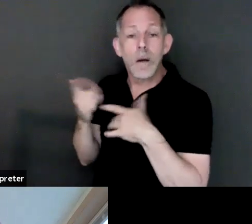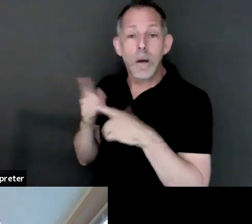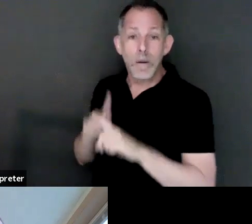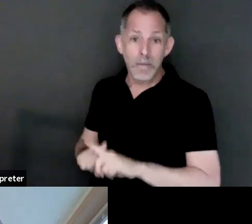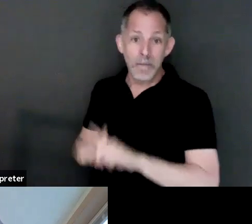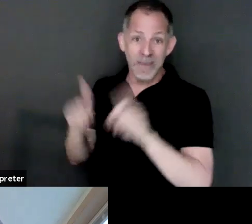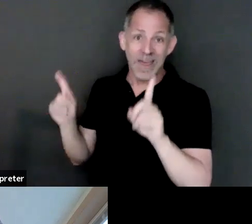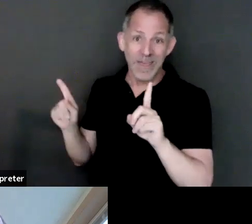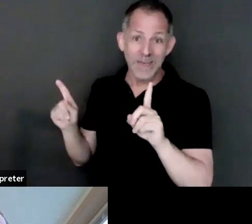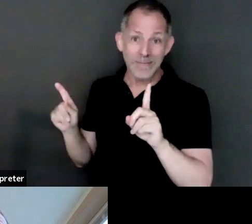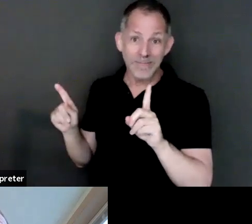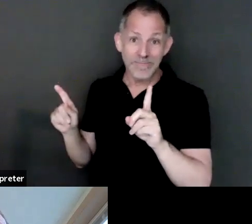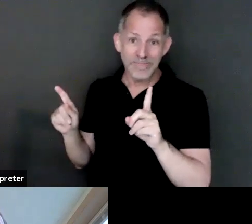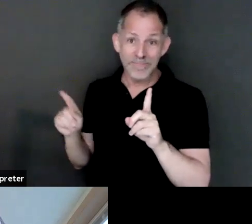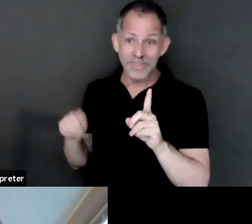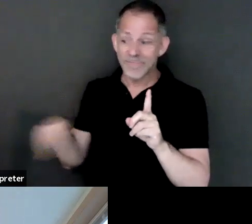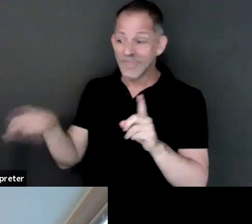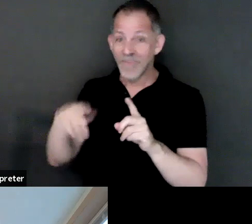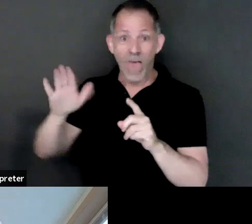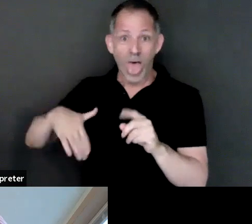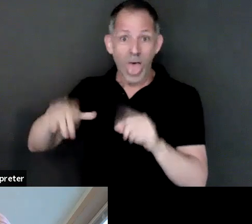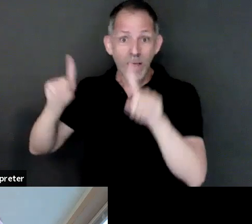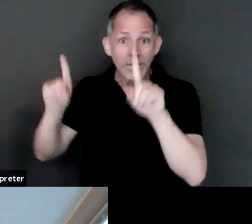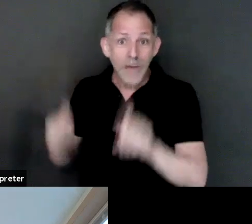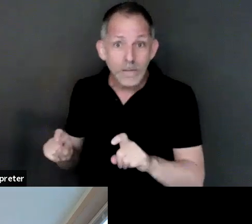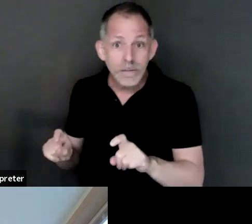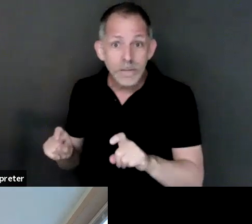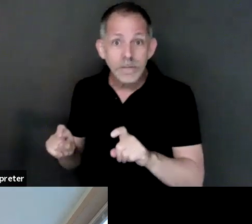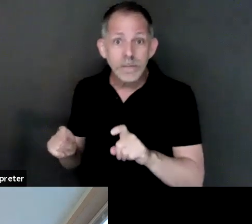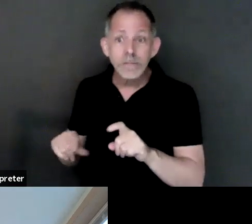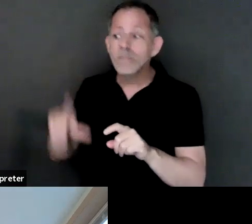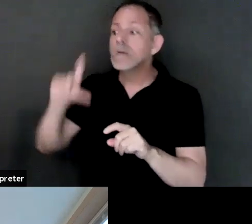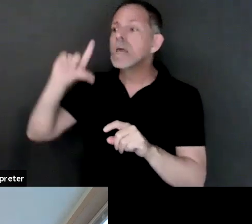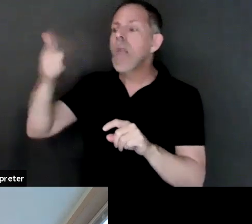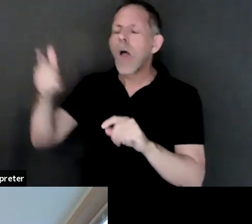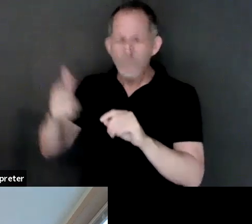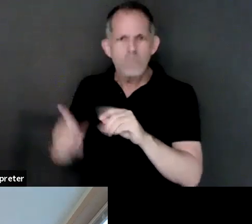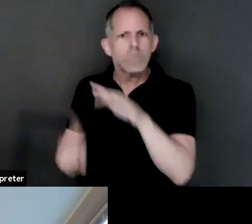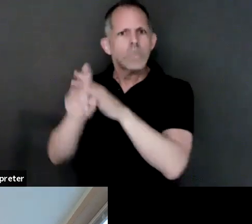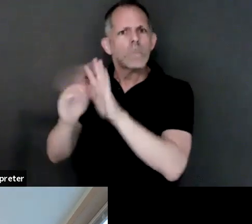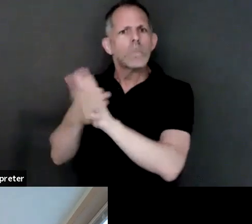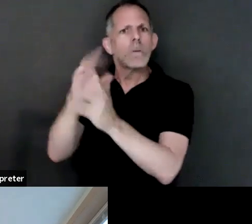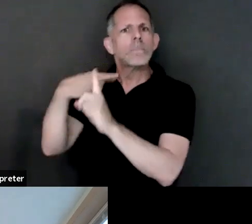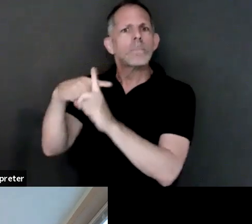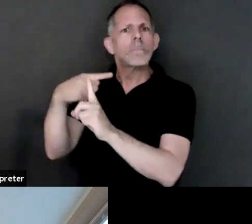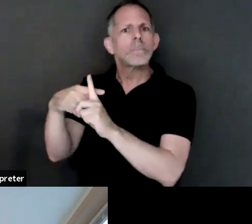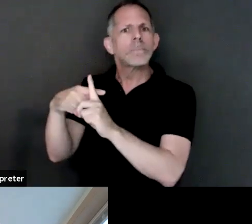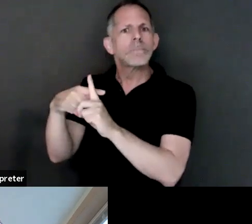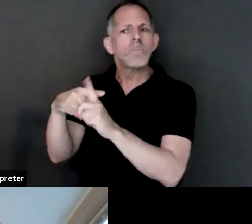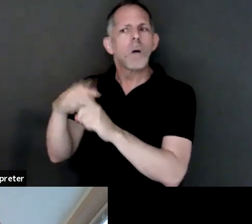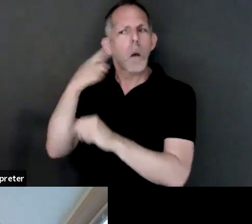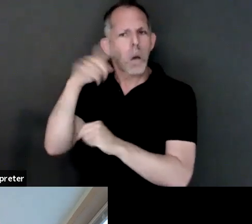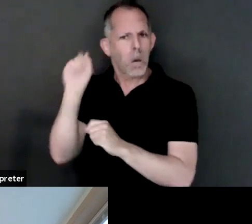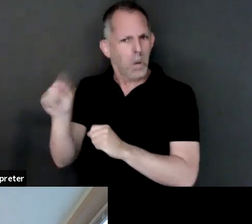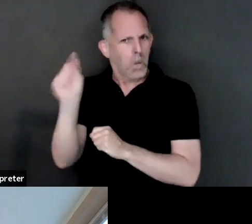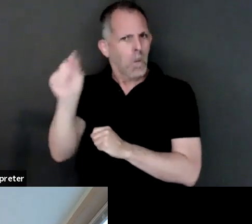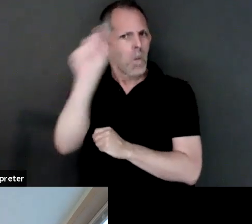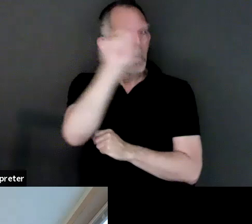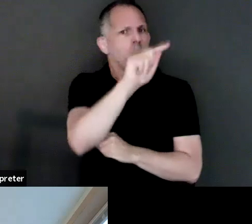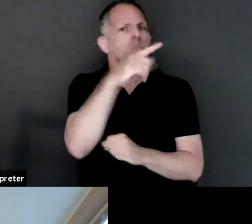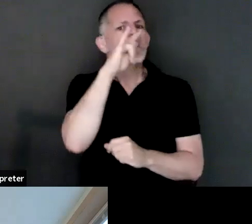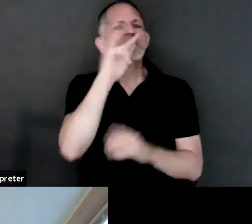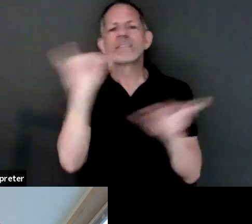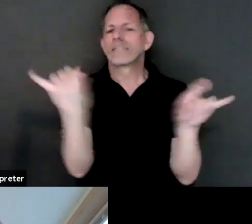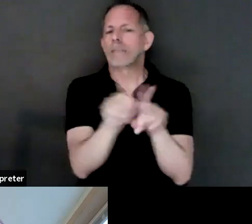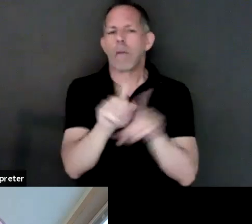positive. So we will see cases in schools just as we did last year. We'll probably even see outbreaks. The goal is to